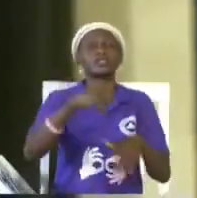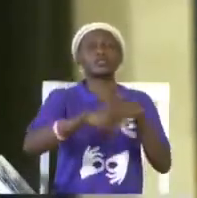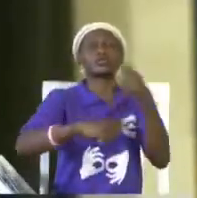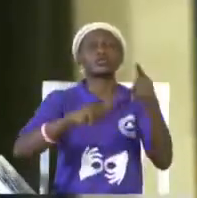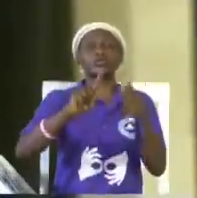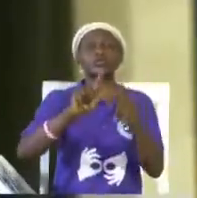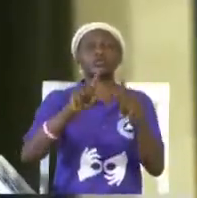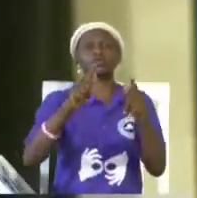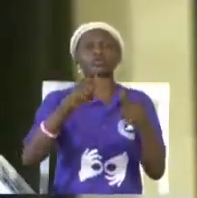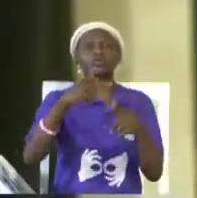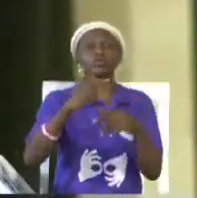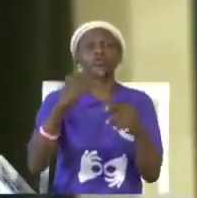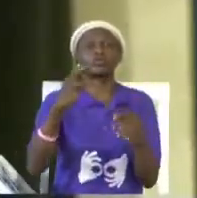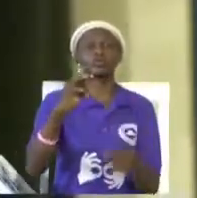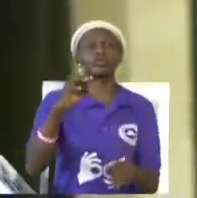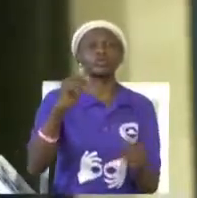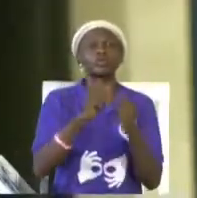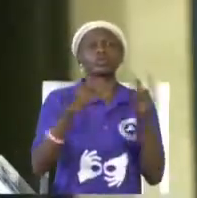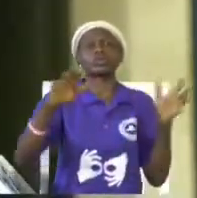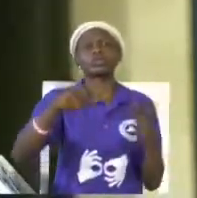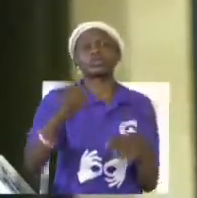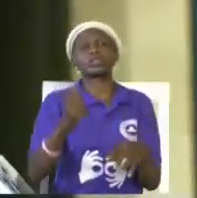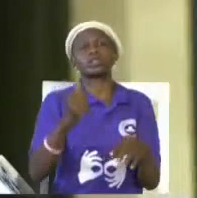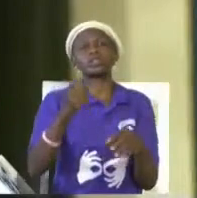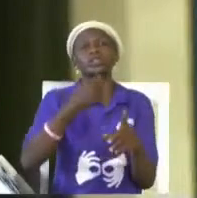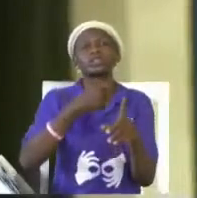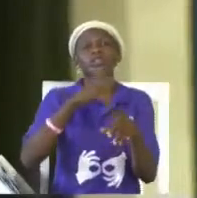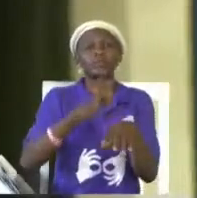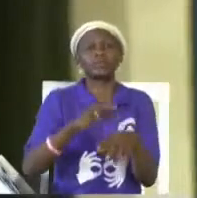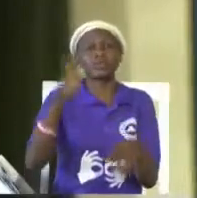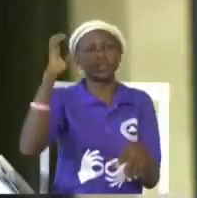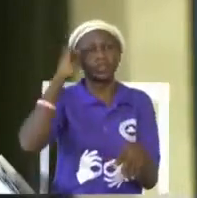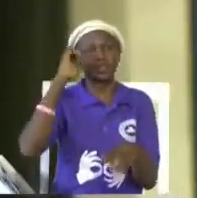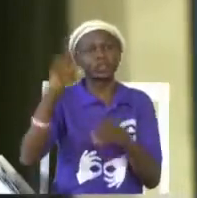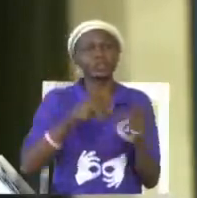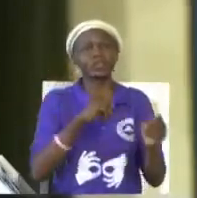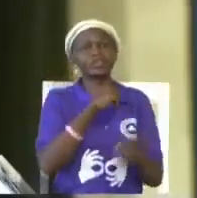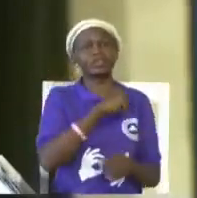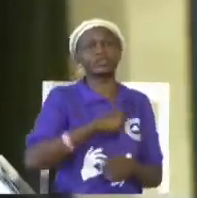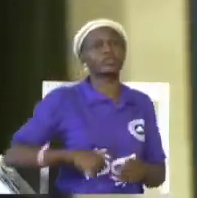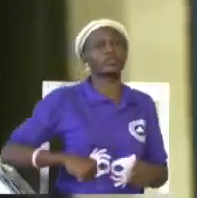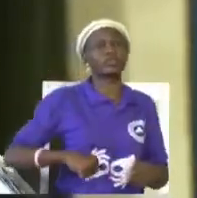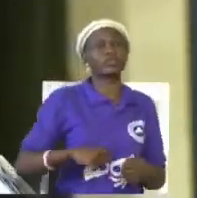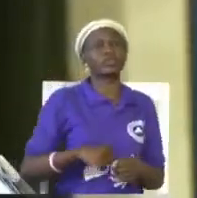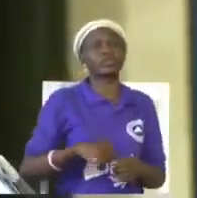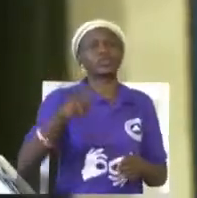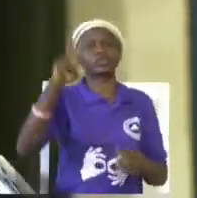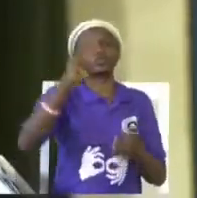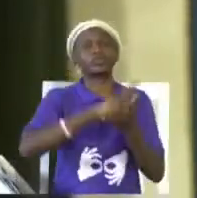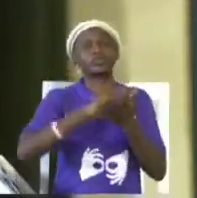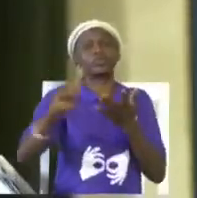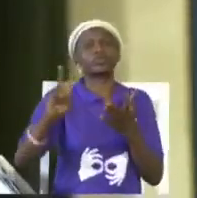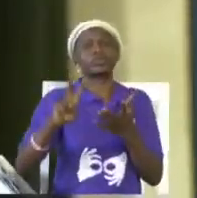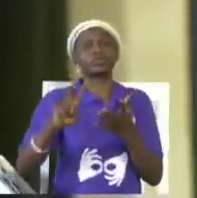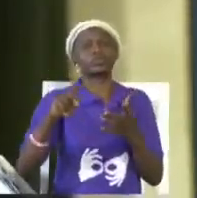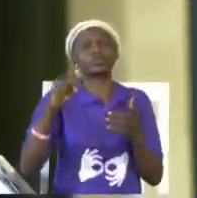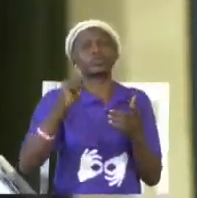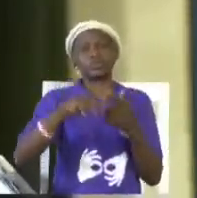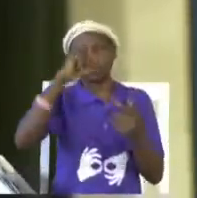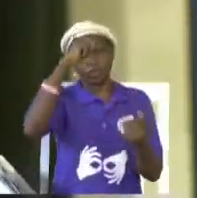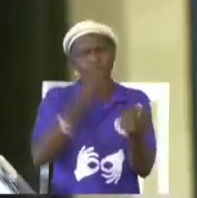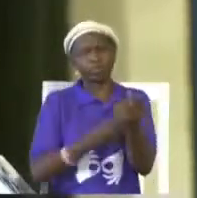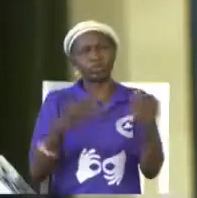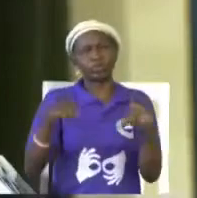of chemotherapy with no adverse effect. I did the operation 2 weeks or 3 weeks to my son's